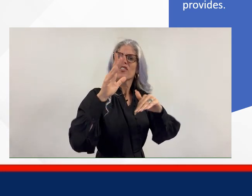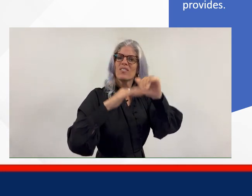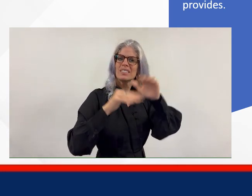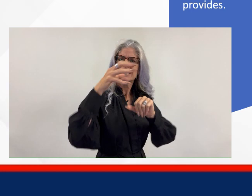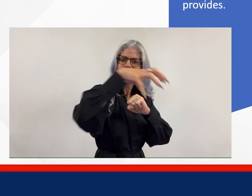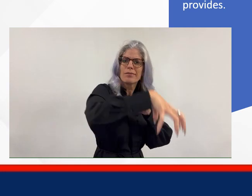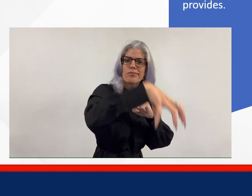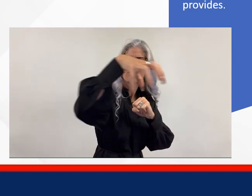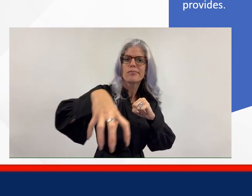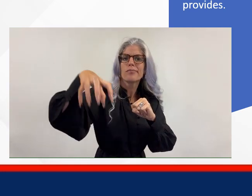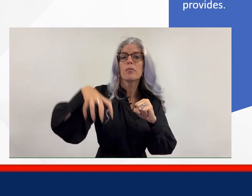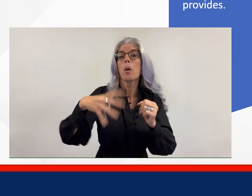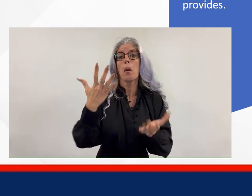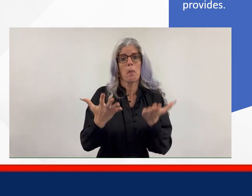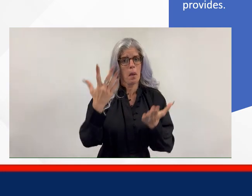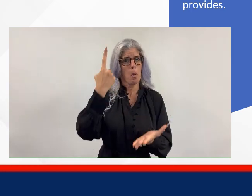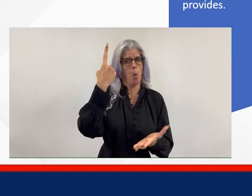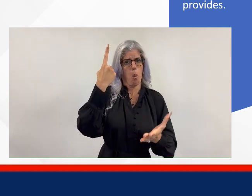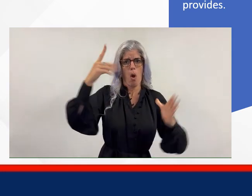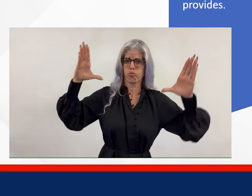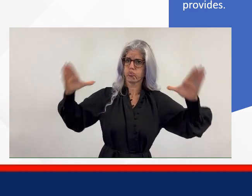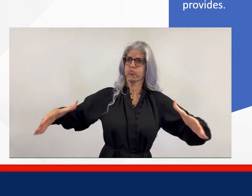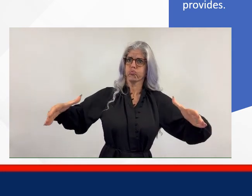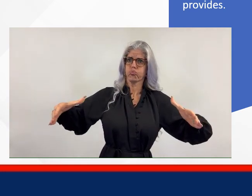even if all are located on the same grounds.